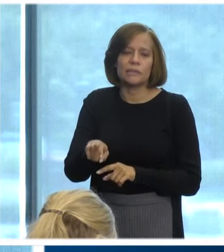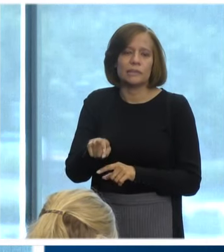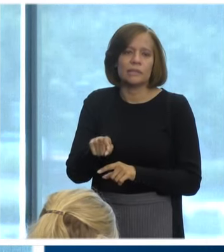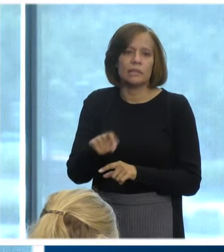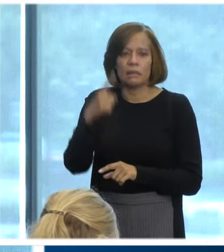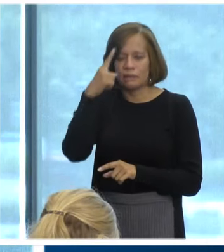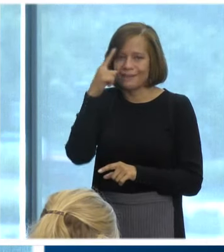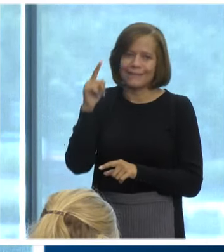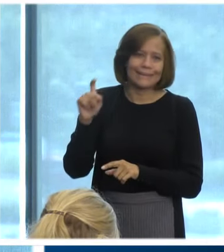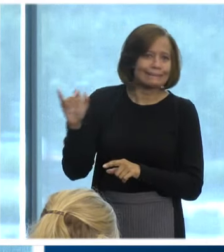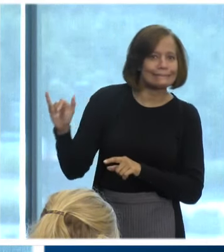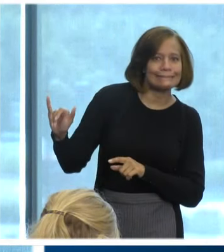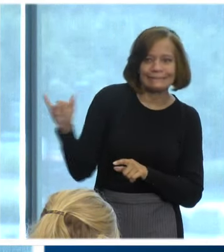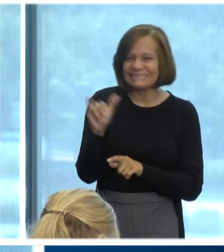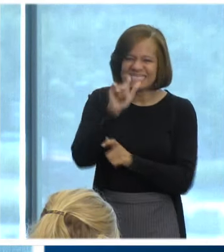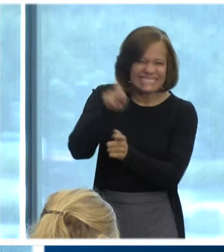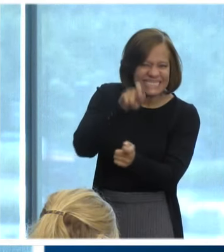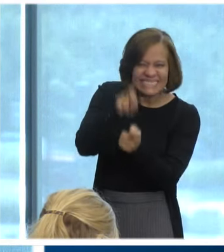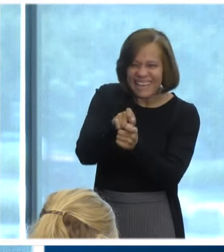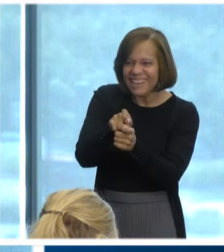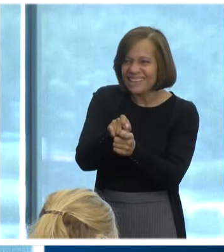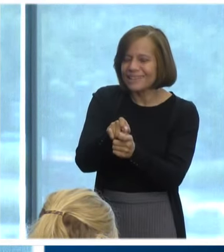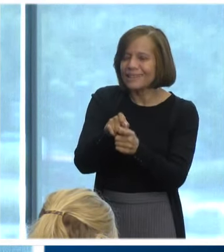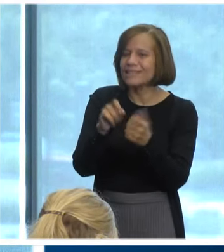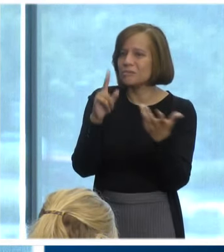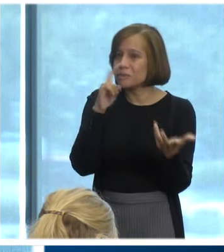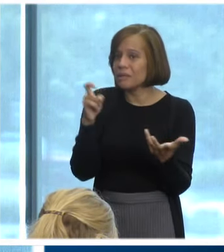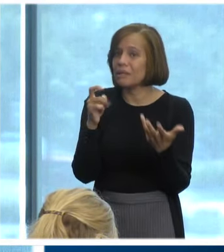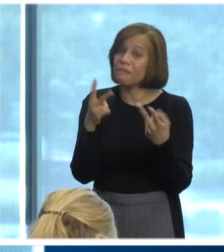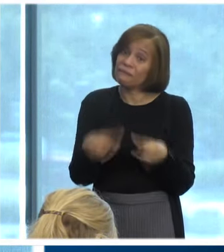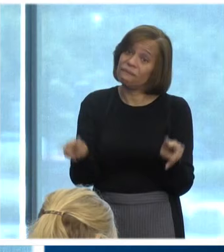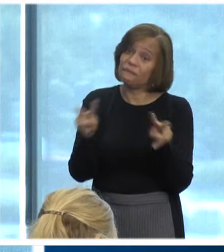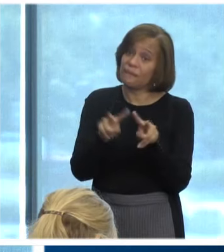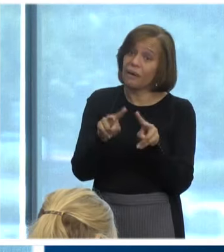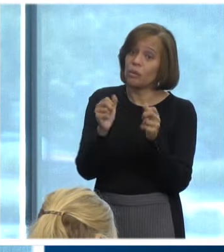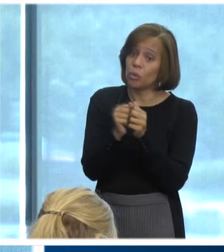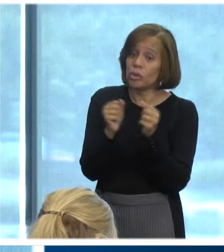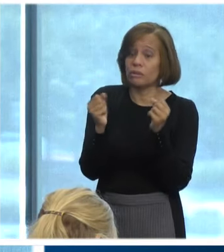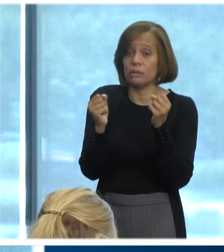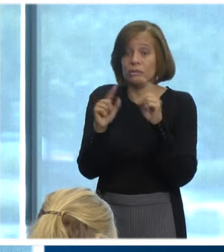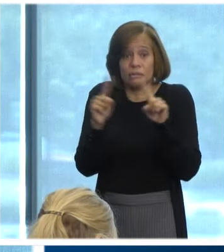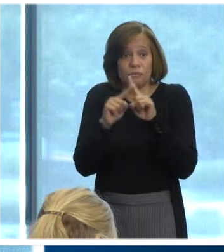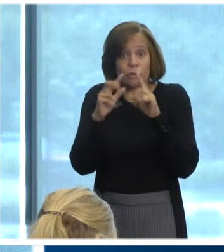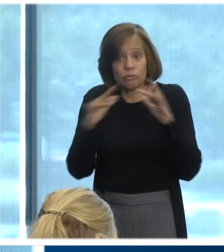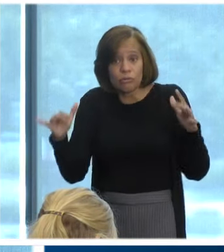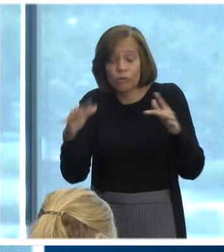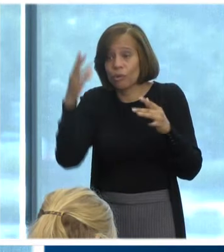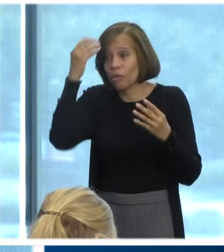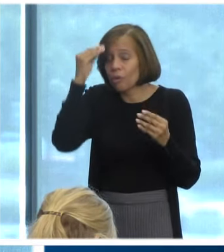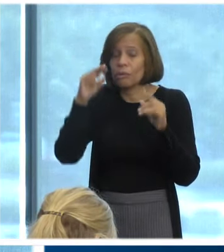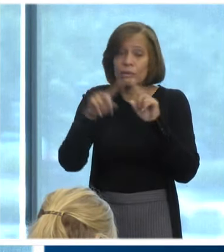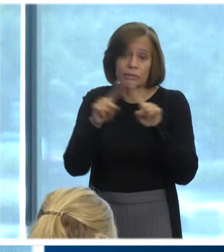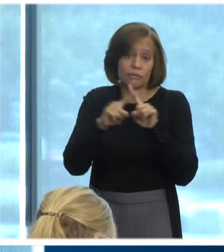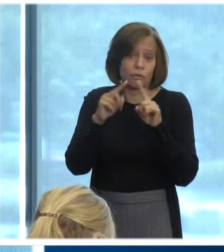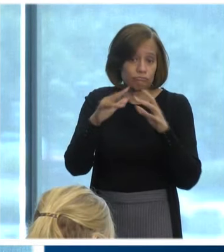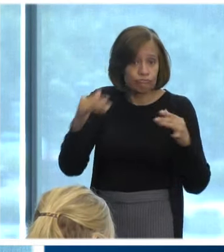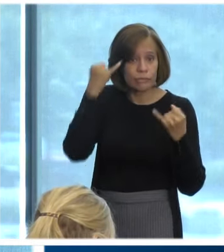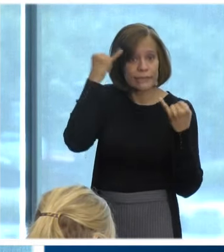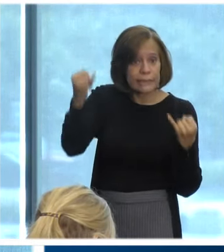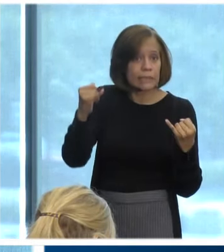and in exact lockstep, because there's value in having the diversity, the different ideas and opposing